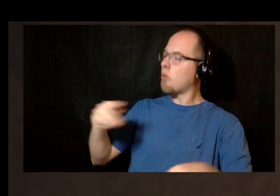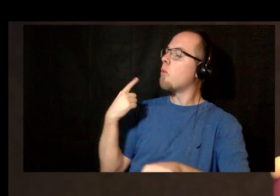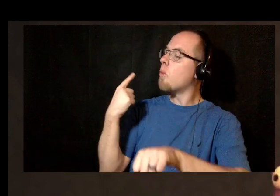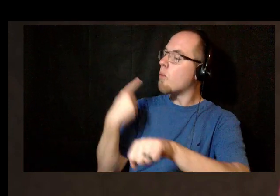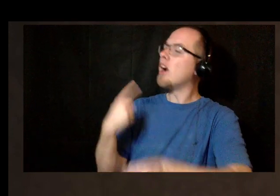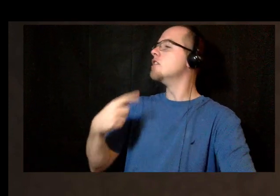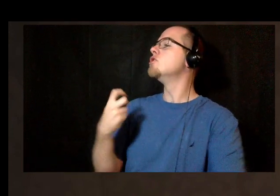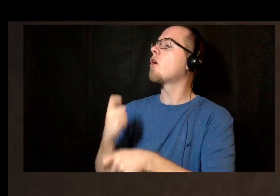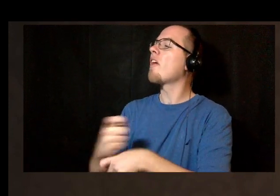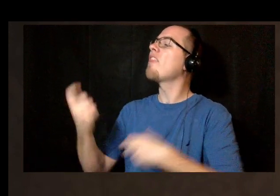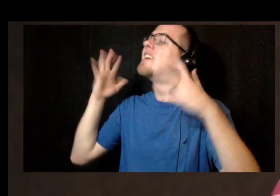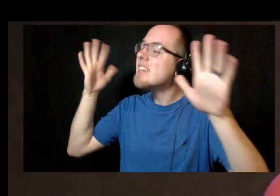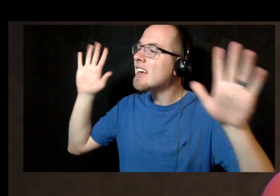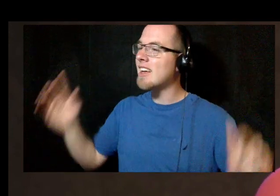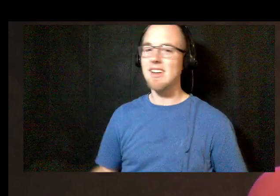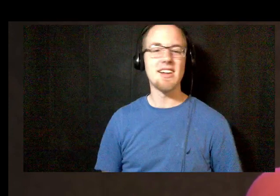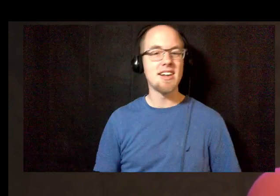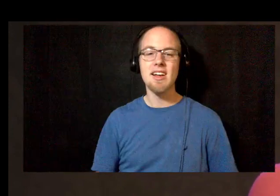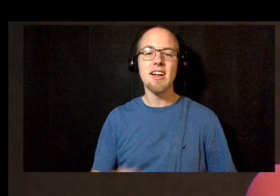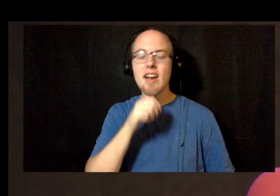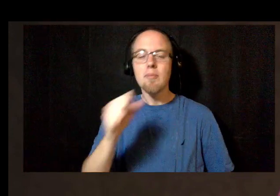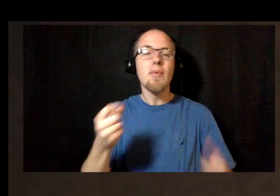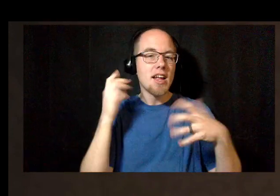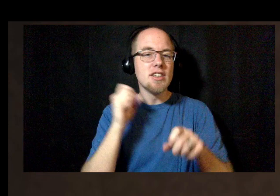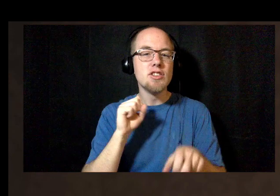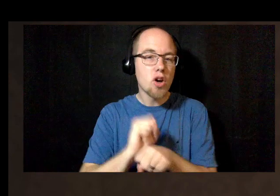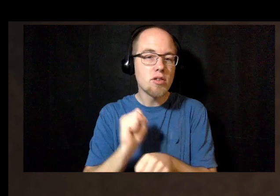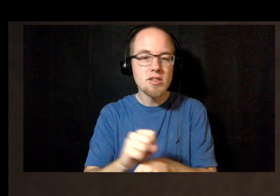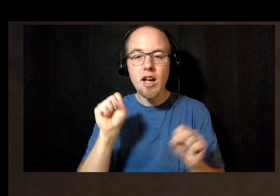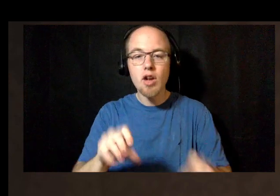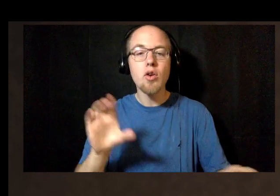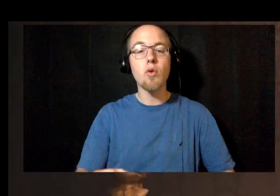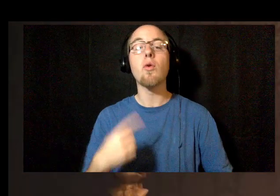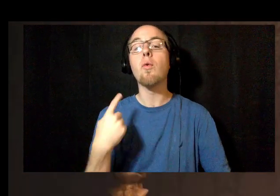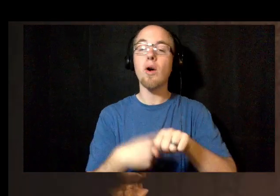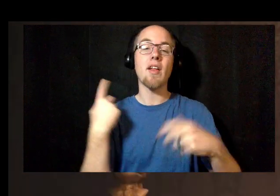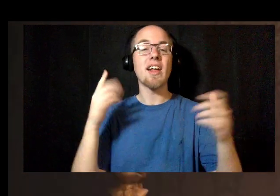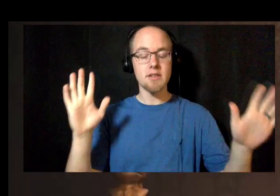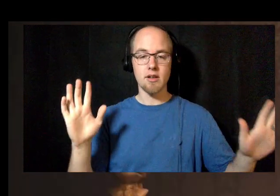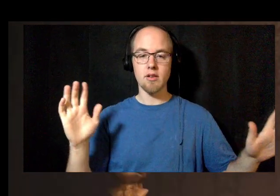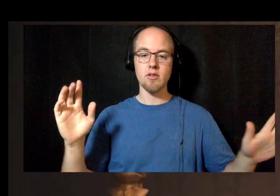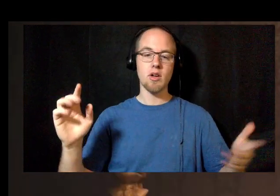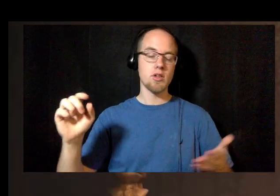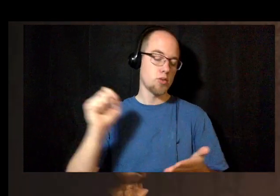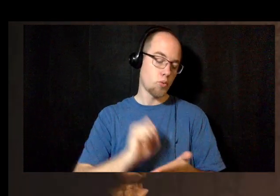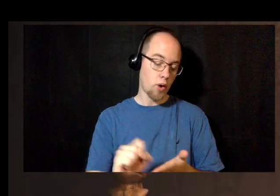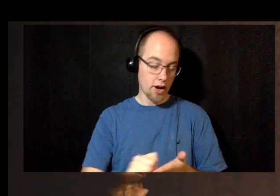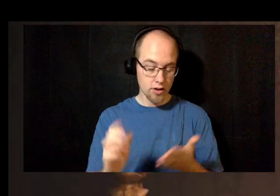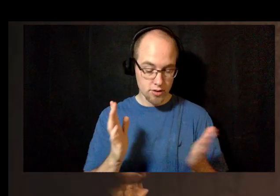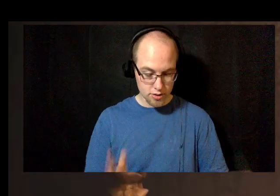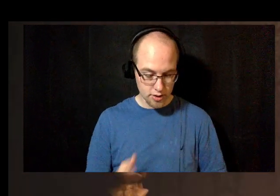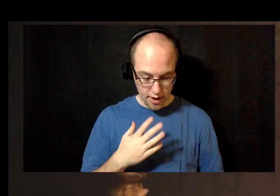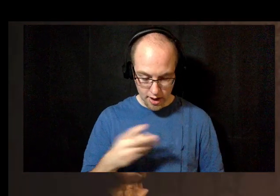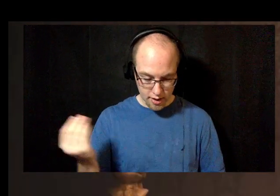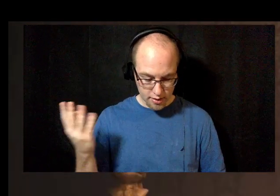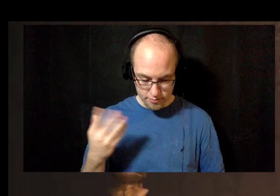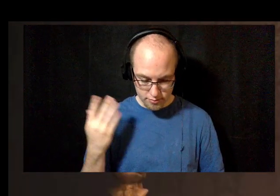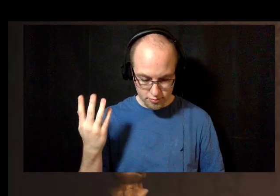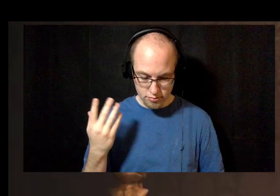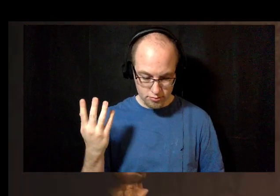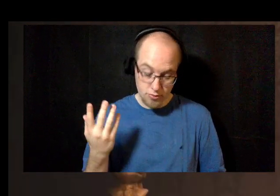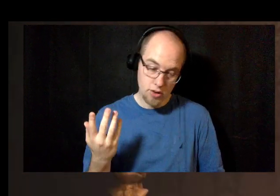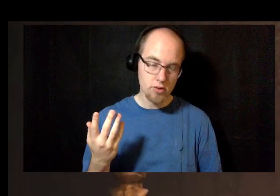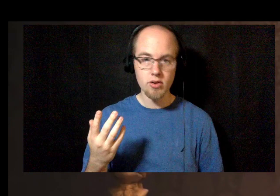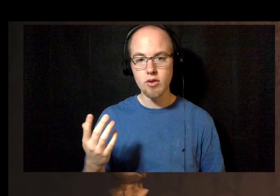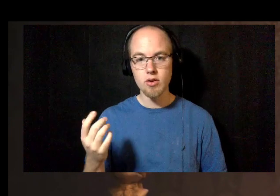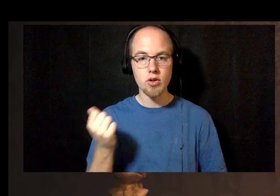many jobs where you can just do the 1, is there? Just writers and suicide